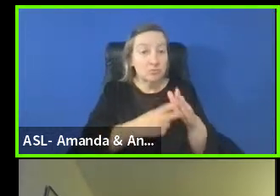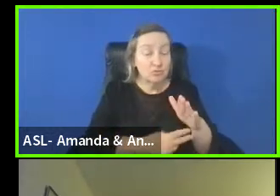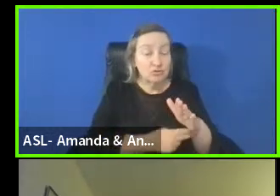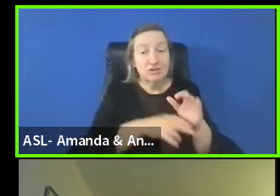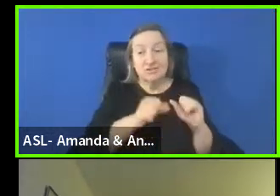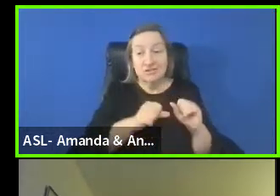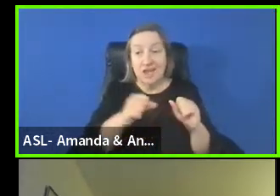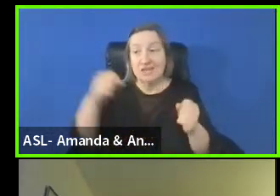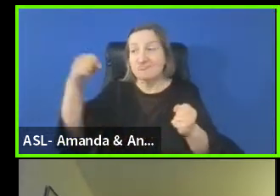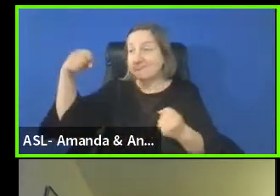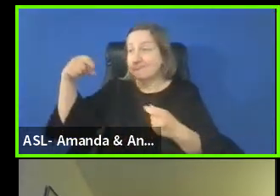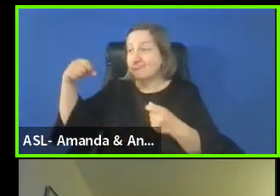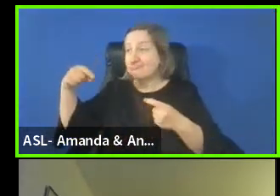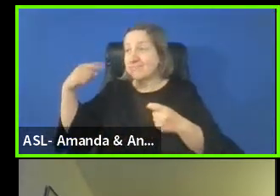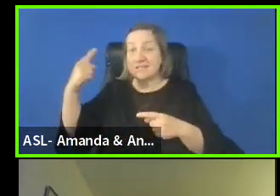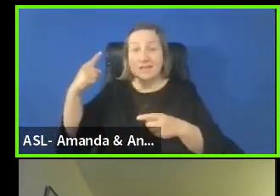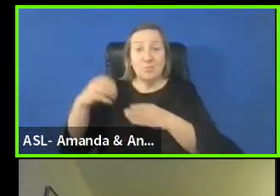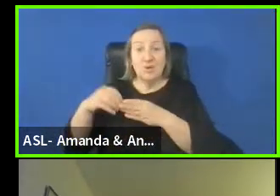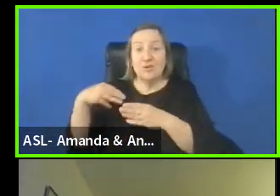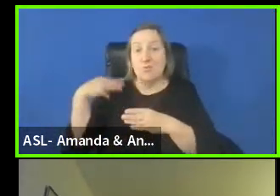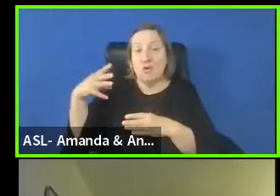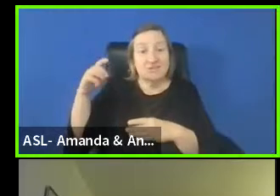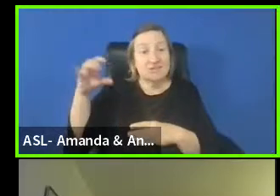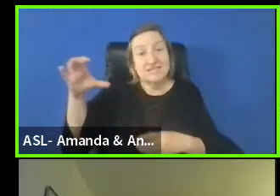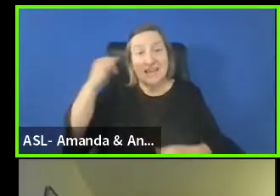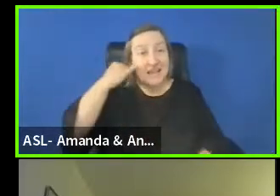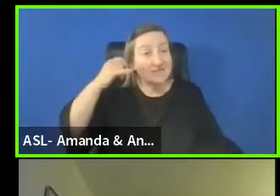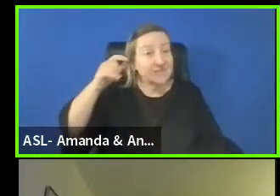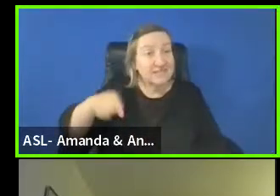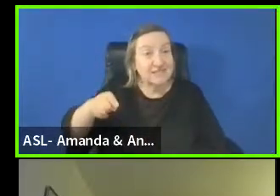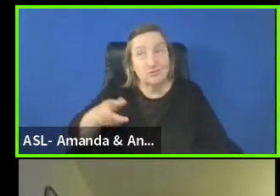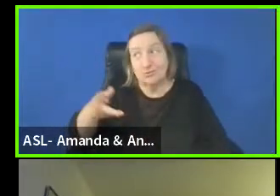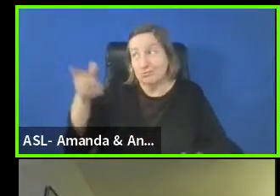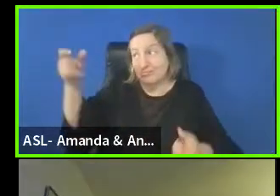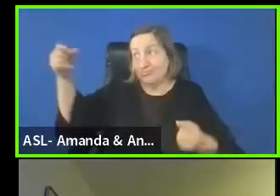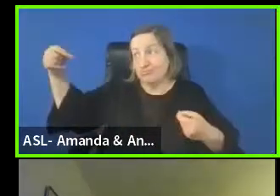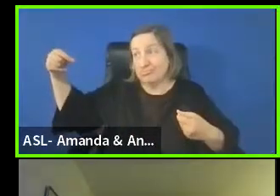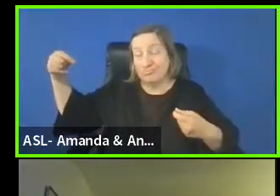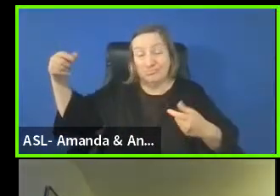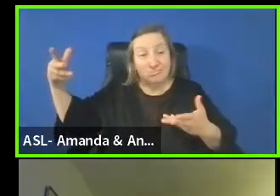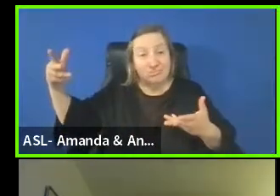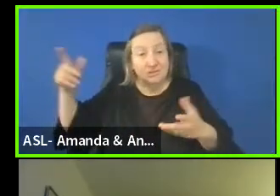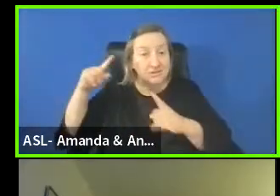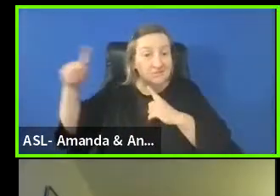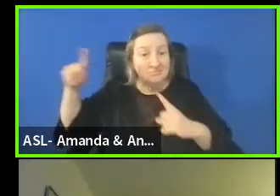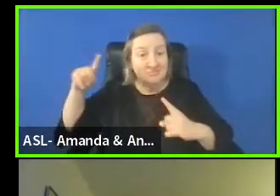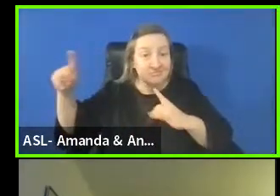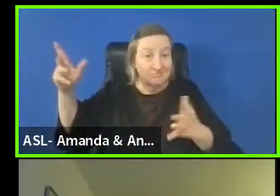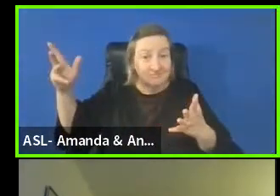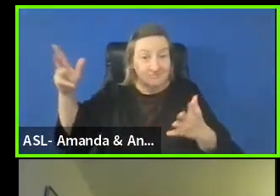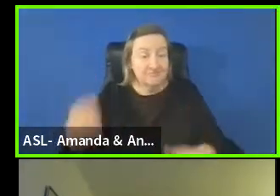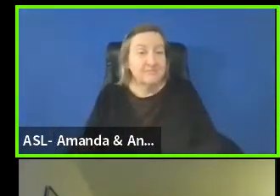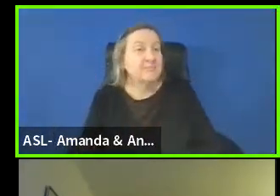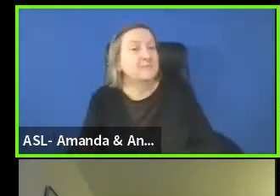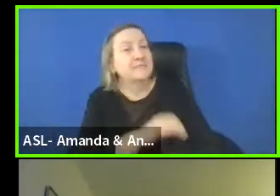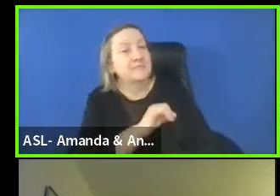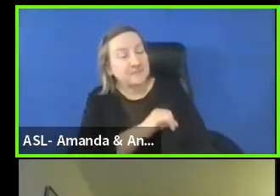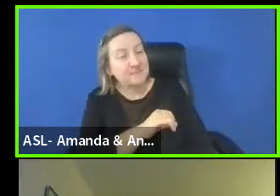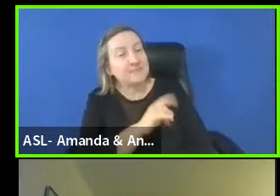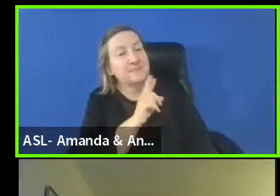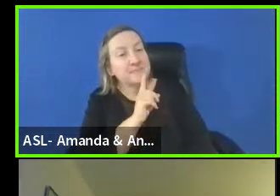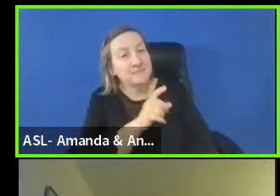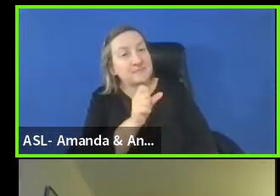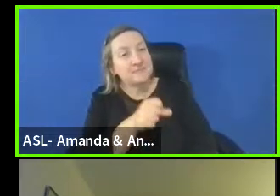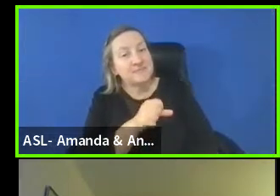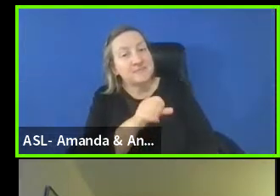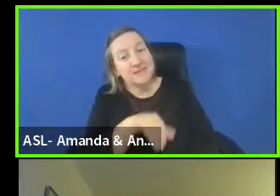to someone in Washington, D.C. if they so desire to have the conversation. Well, that also